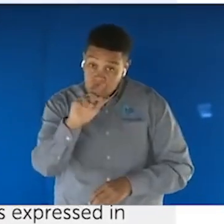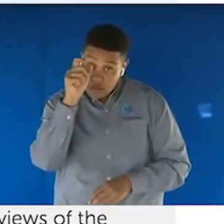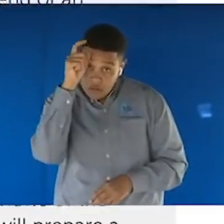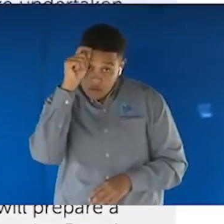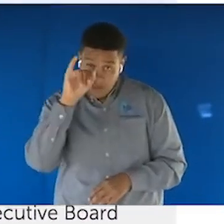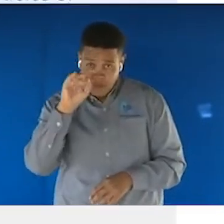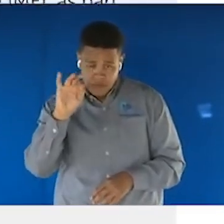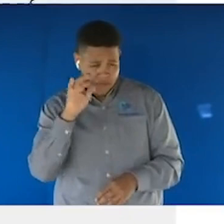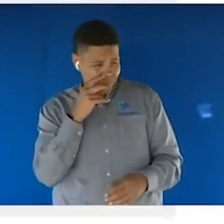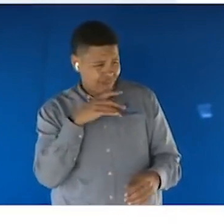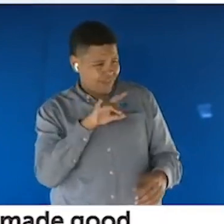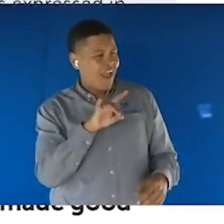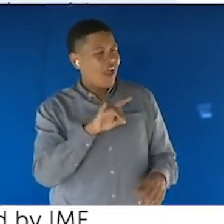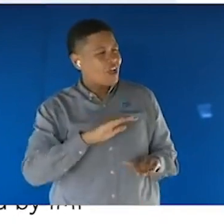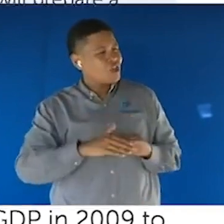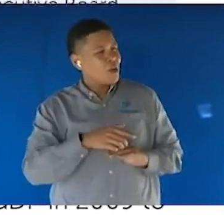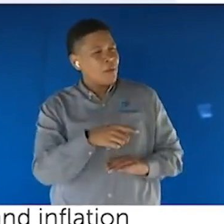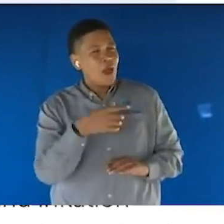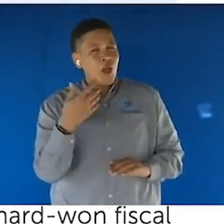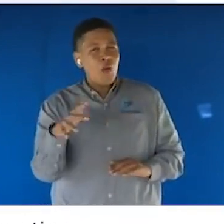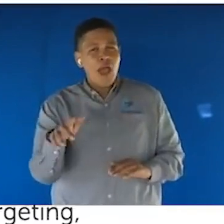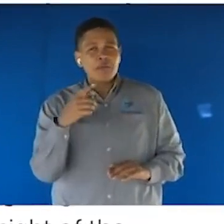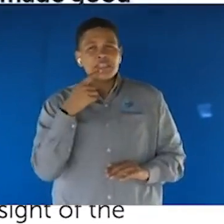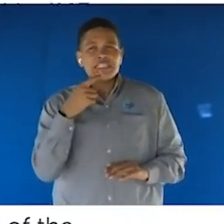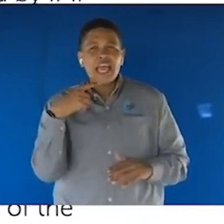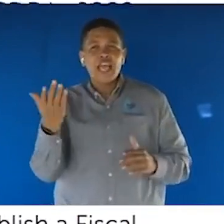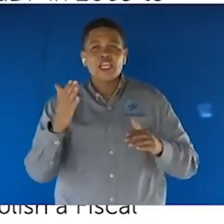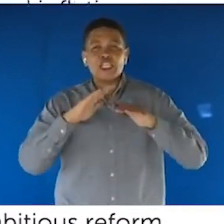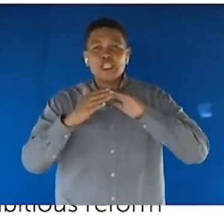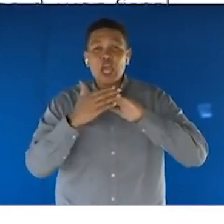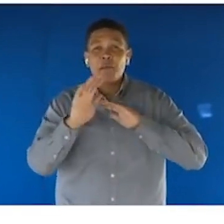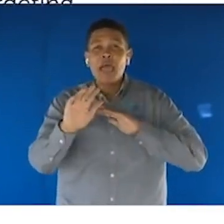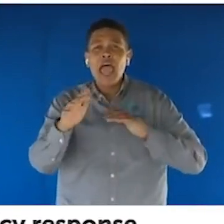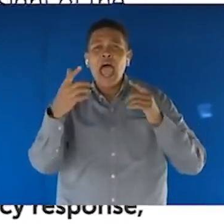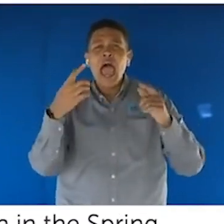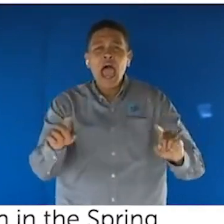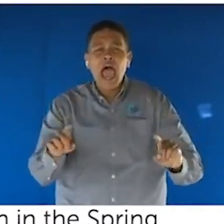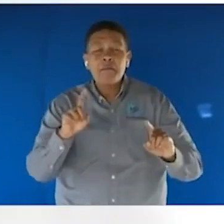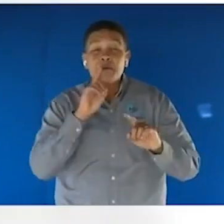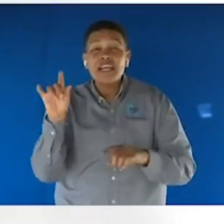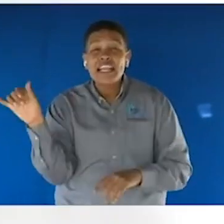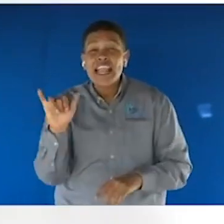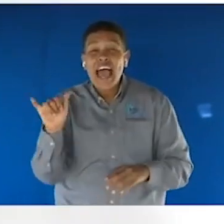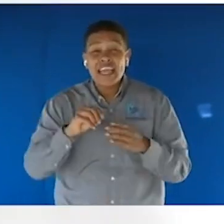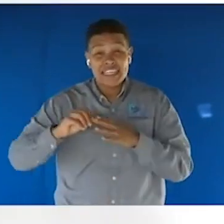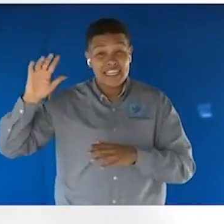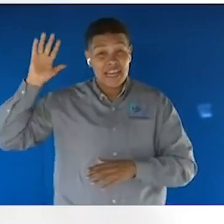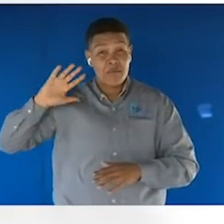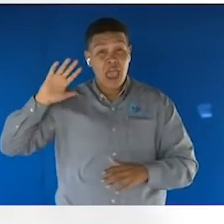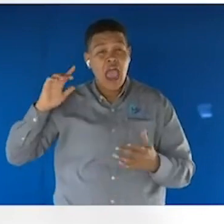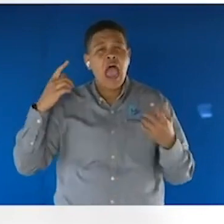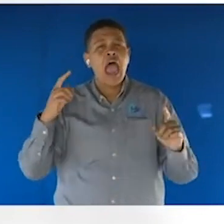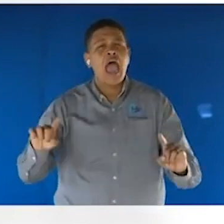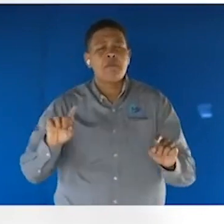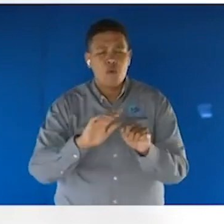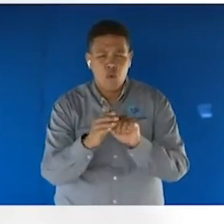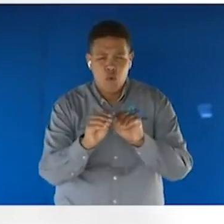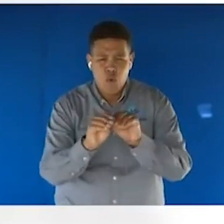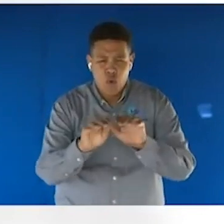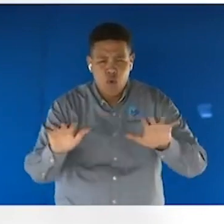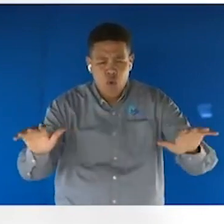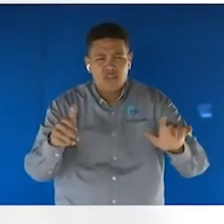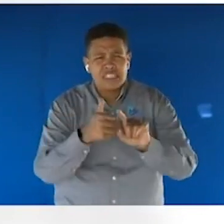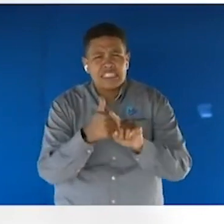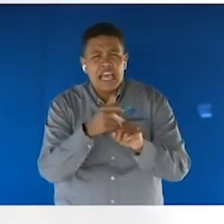the IMF observed in its recent concluding statement on Jamaica, unlike in the past,